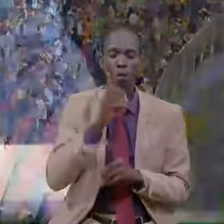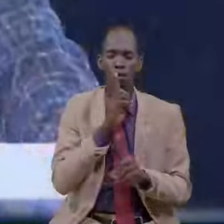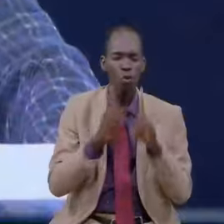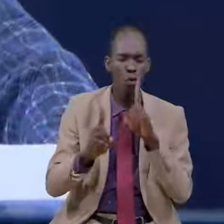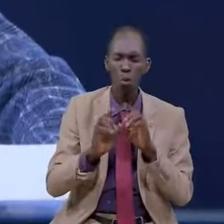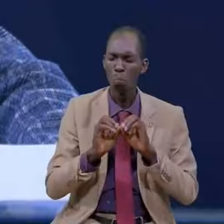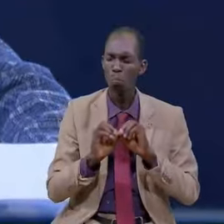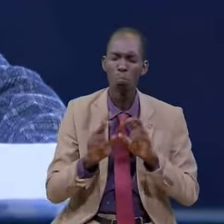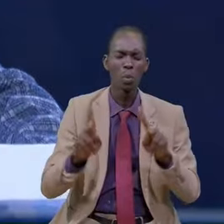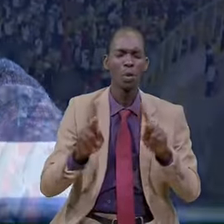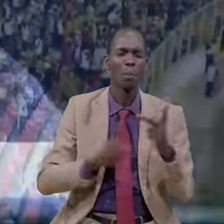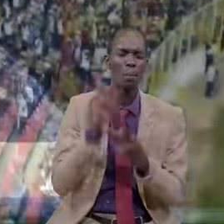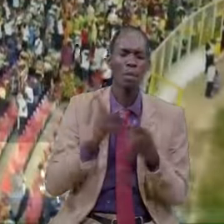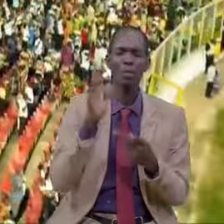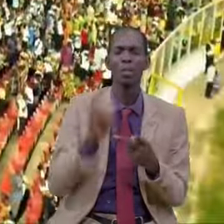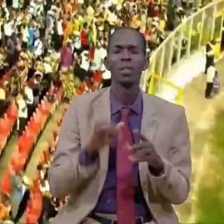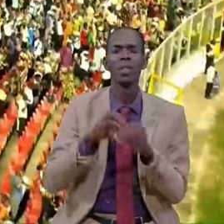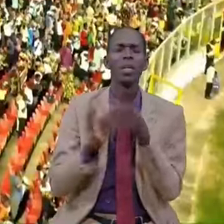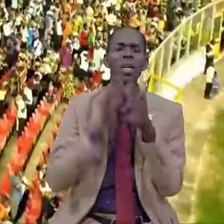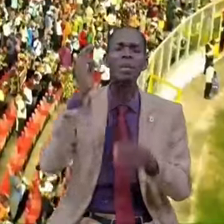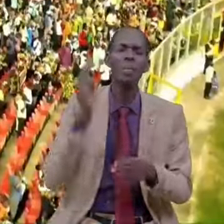well in Jesus